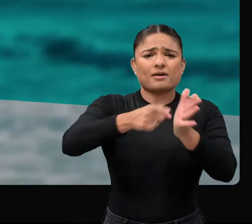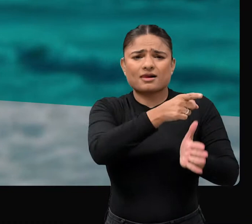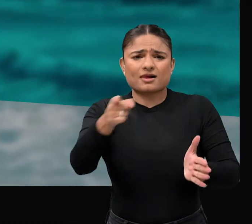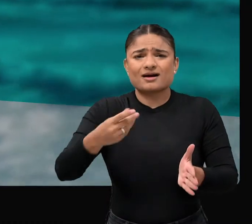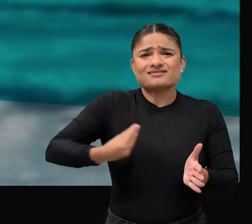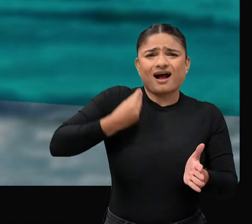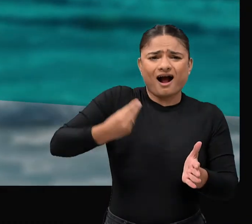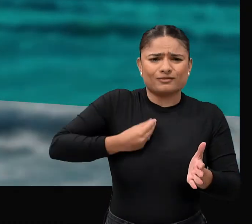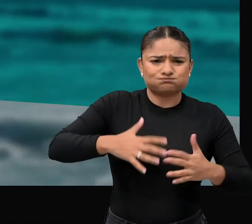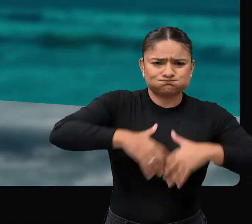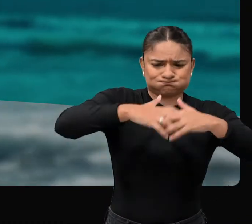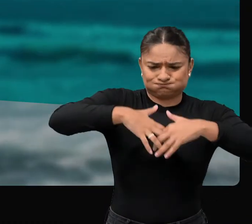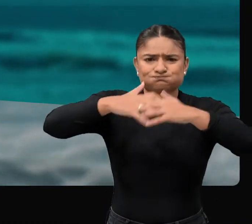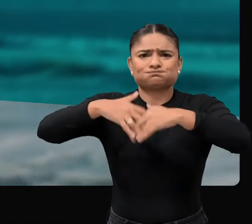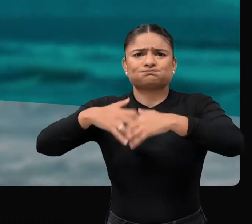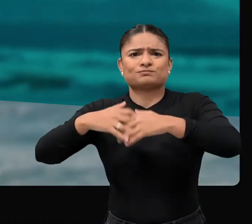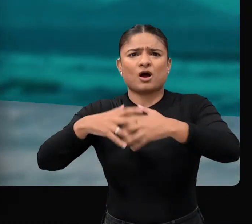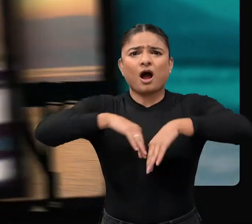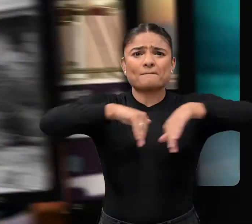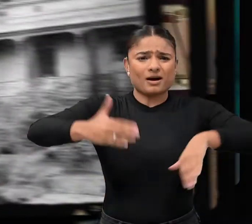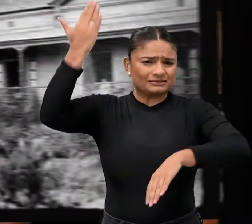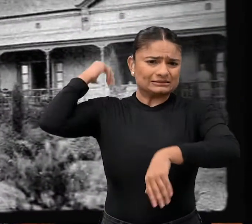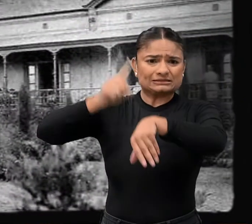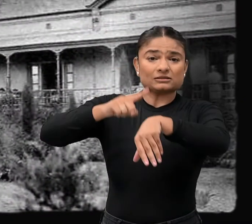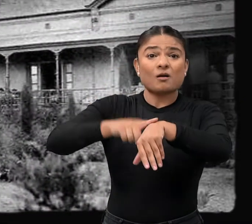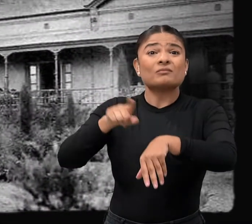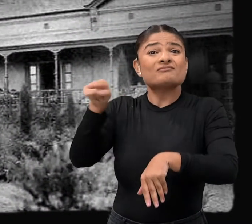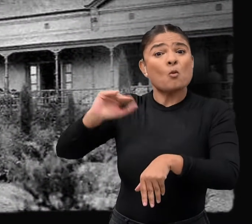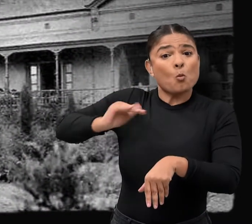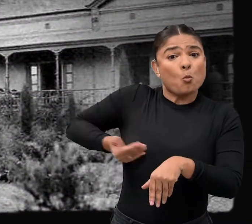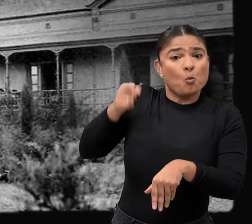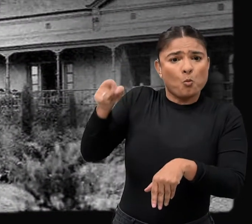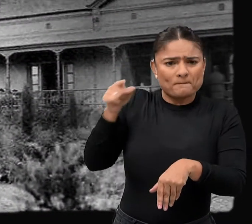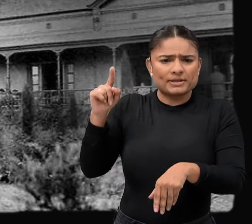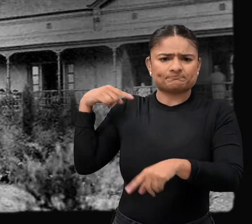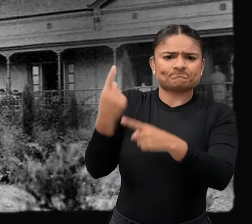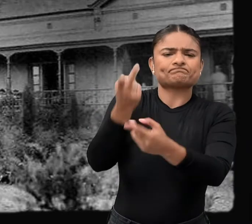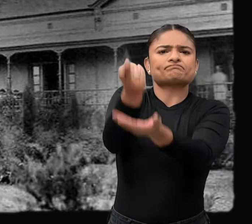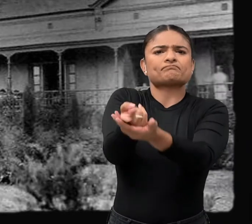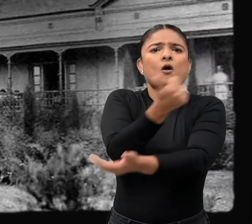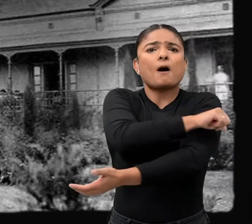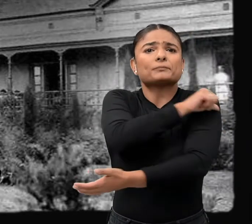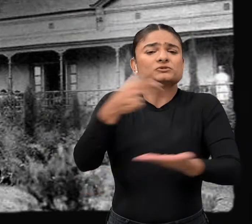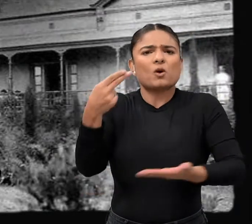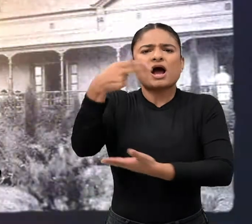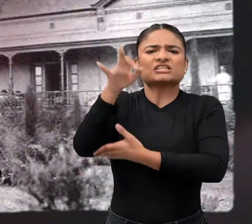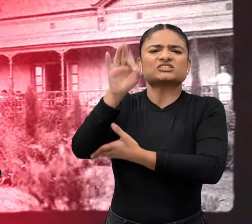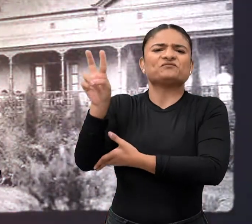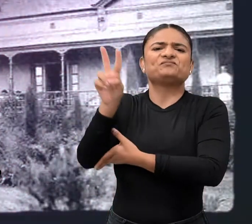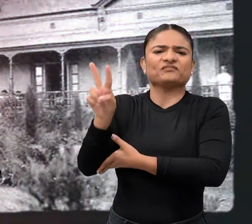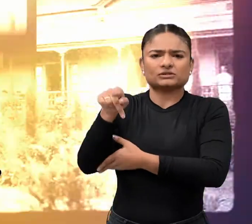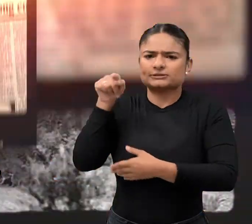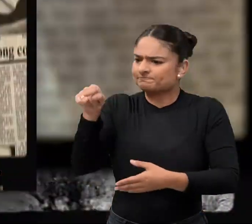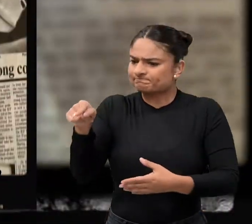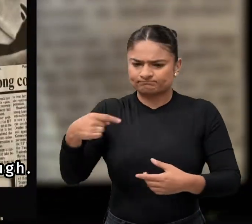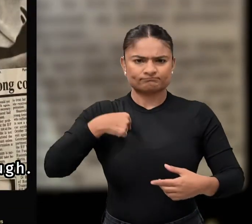Disabled as a young model during the apartheid years, Fadila Lagadien was denied access to the spinal unit at the then HF